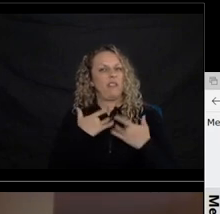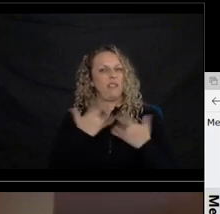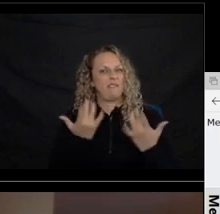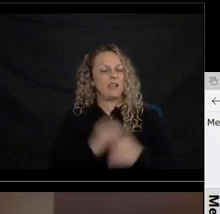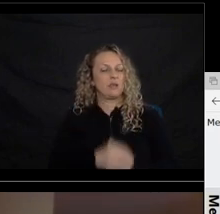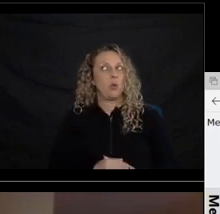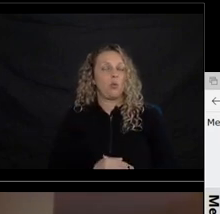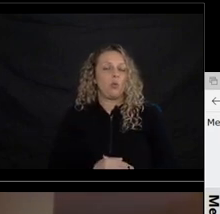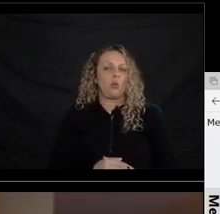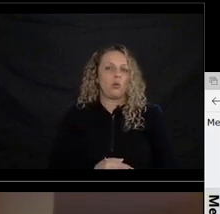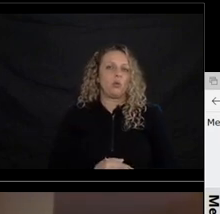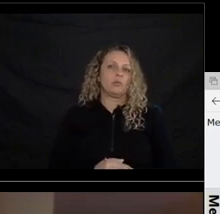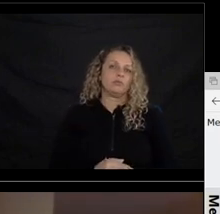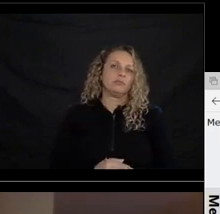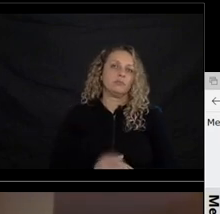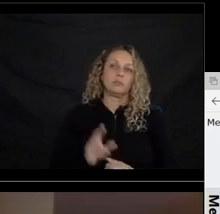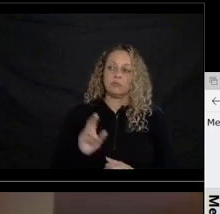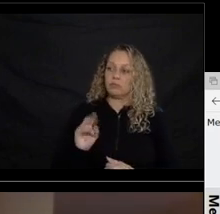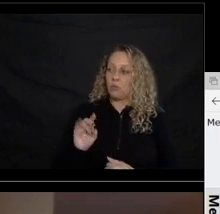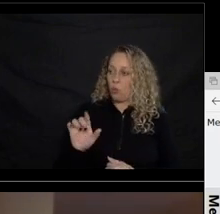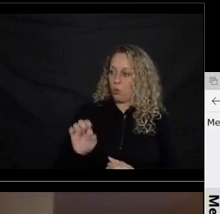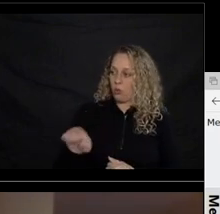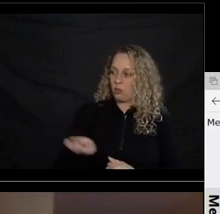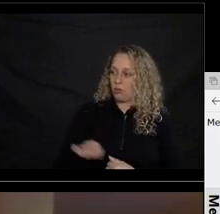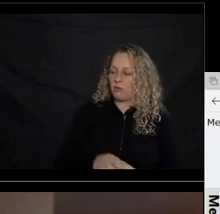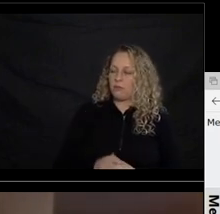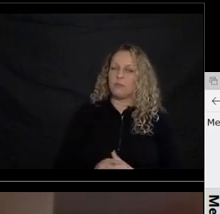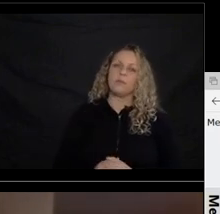So, Nicole?